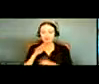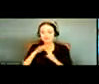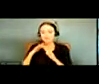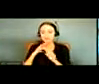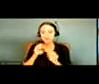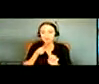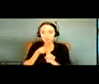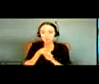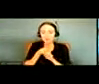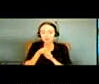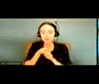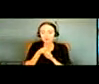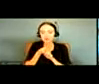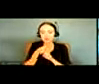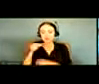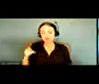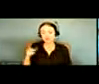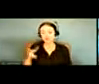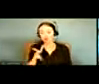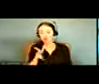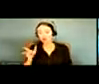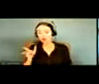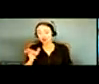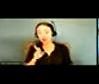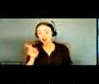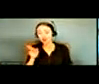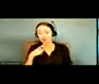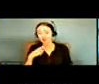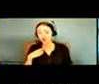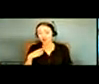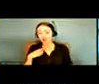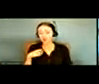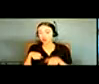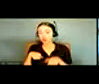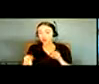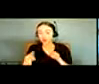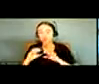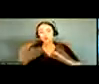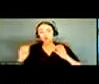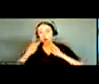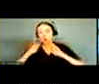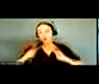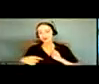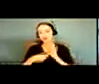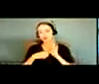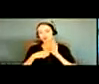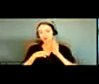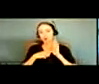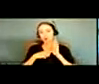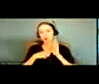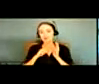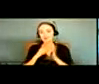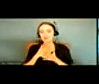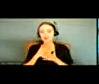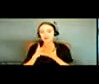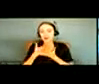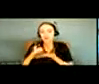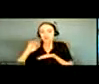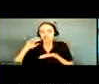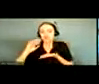when these turns on red were allowed, and no analysis showing that it helped to reduce